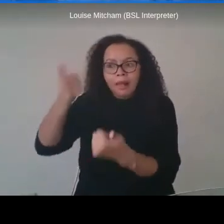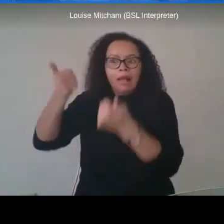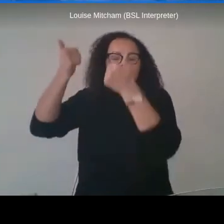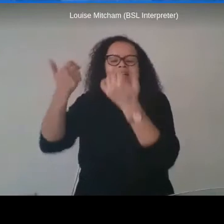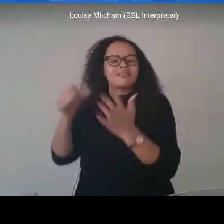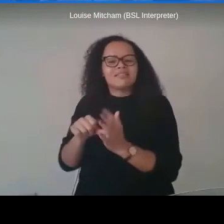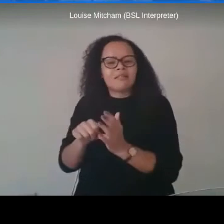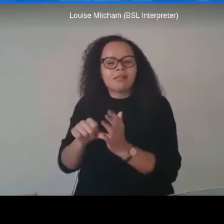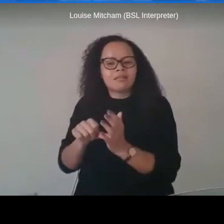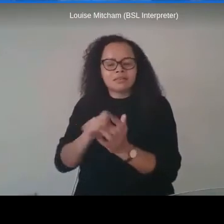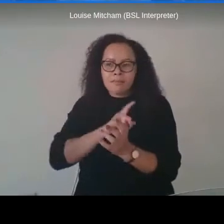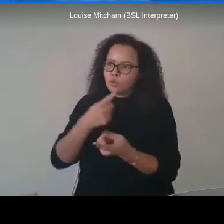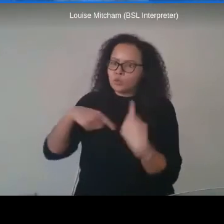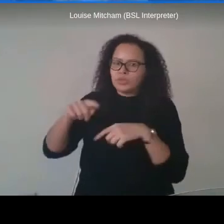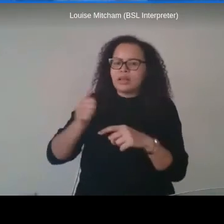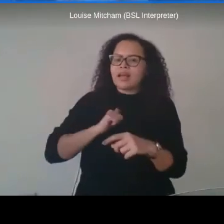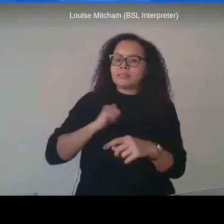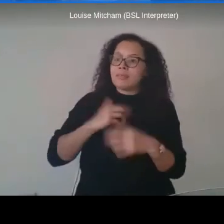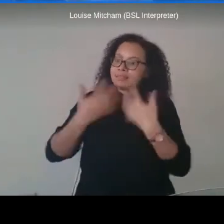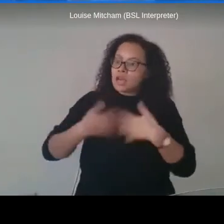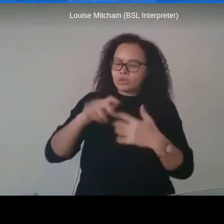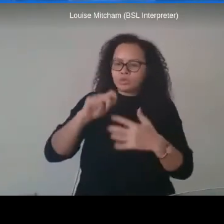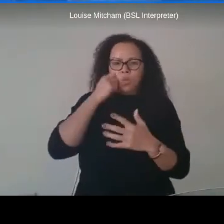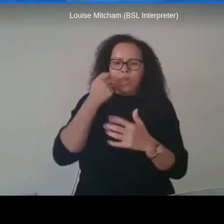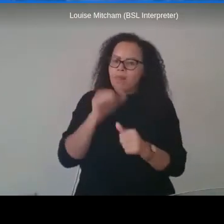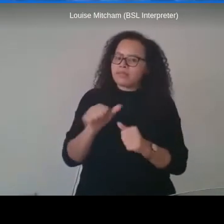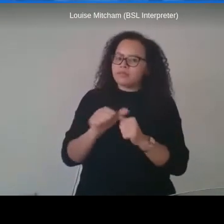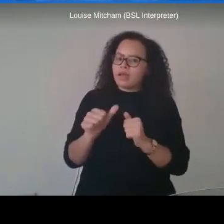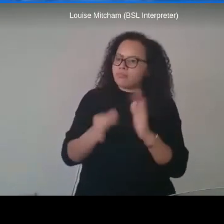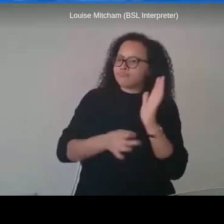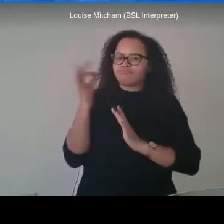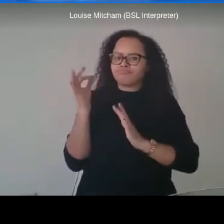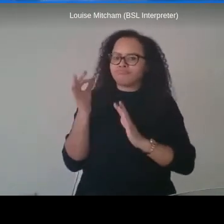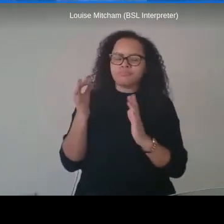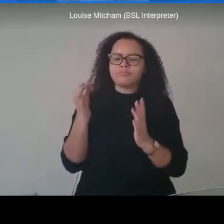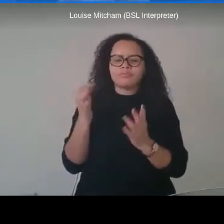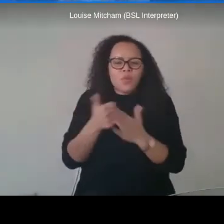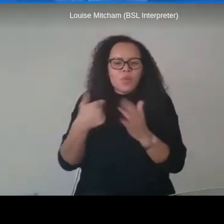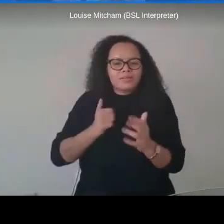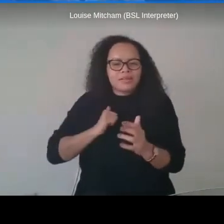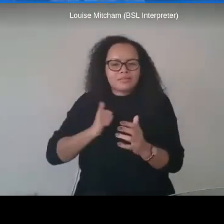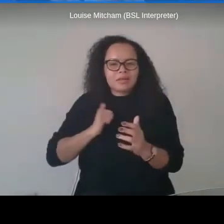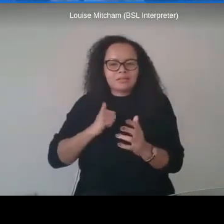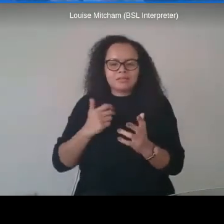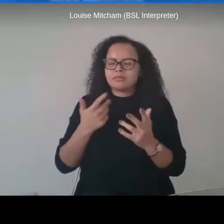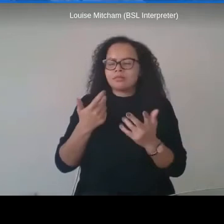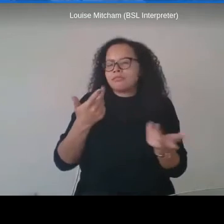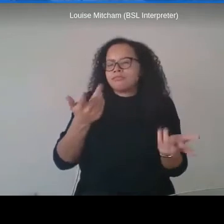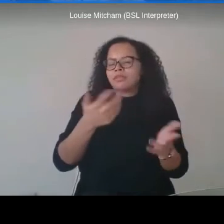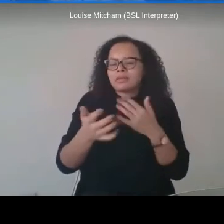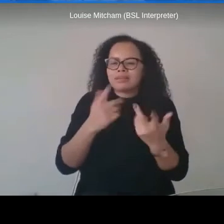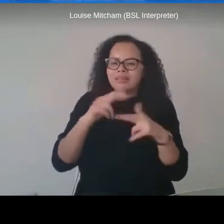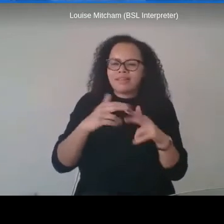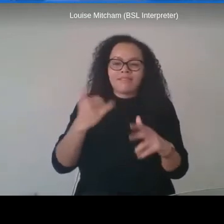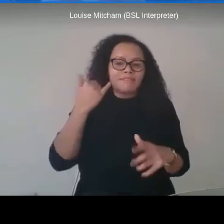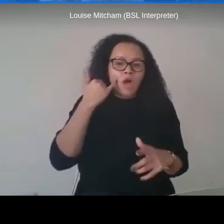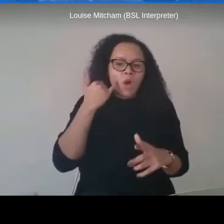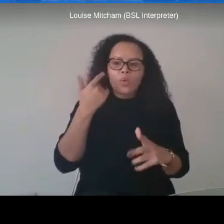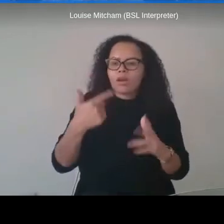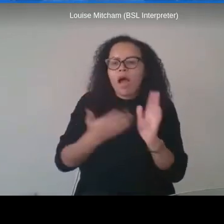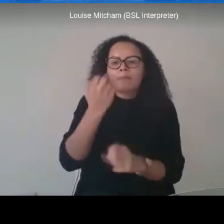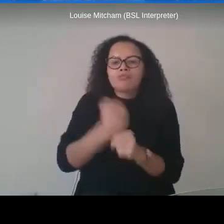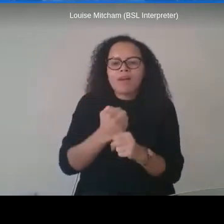always expect it to be better. And whether that's because we go to a different model of phone each and every single time,